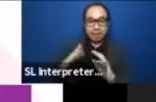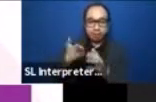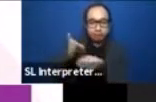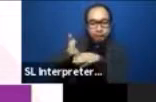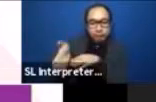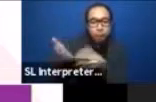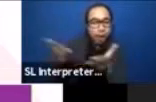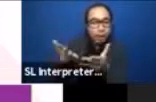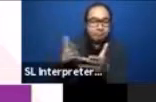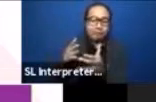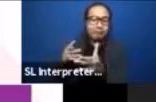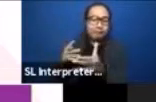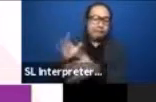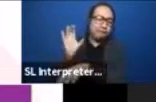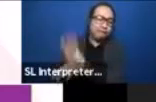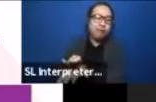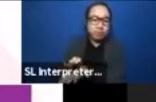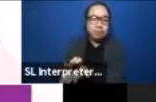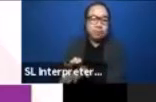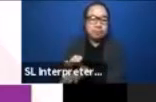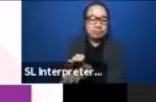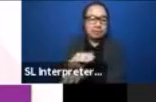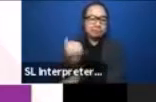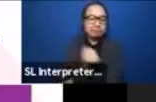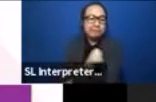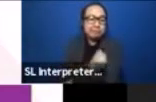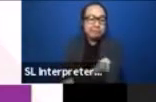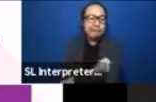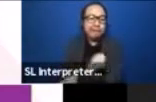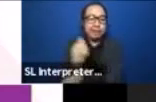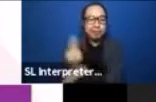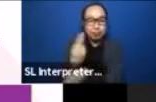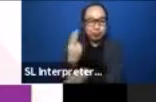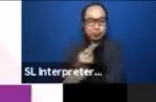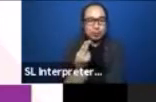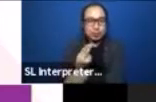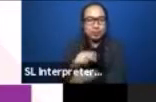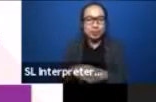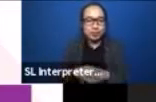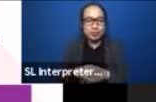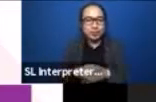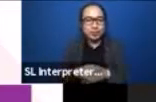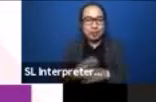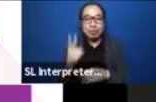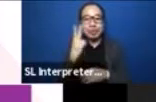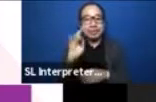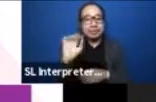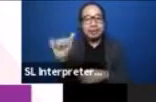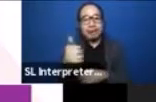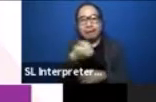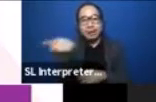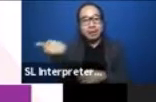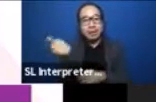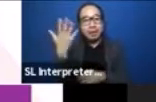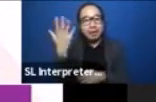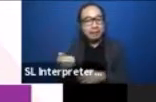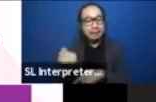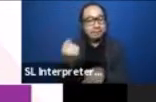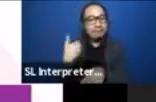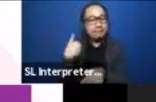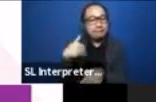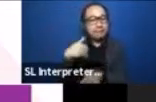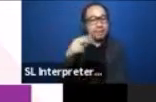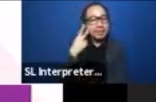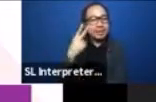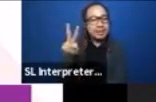45%. And comparing to the others, 8%, you can see this, the study here is the number that